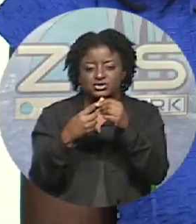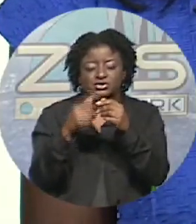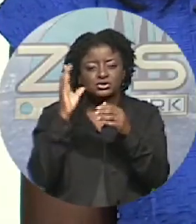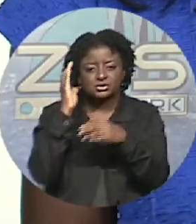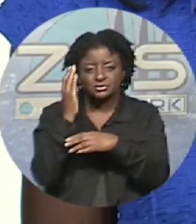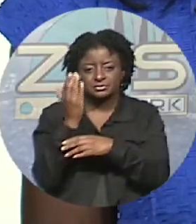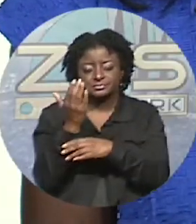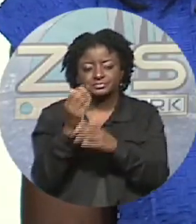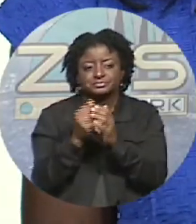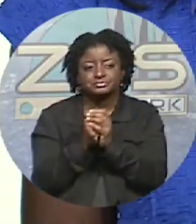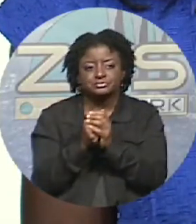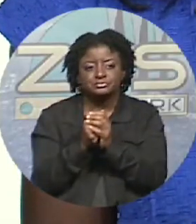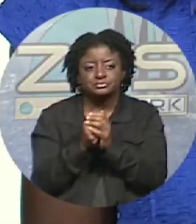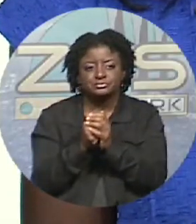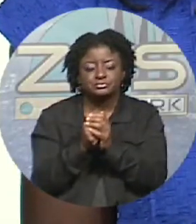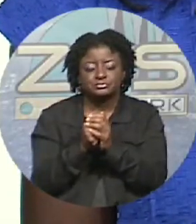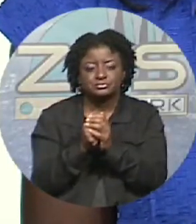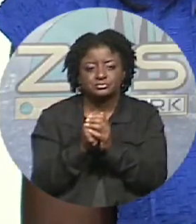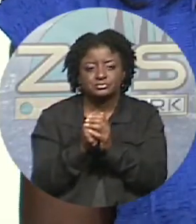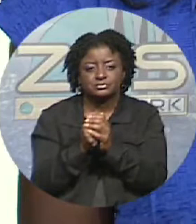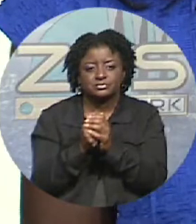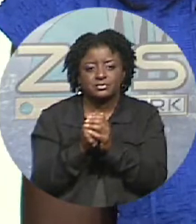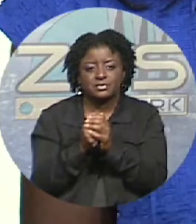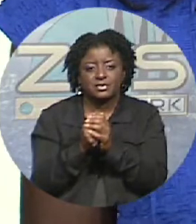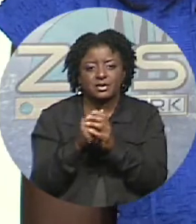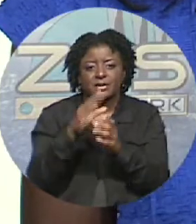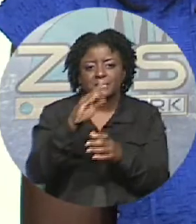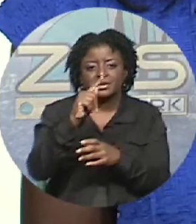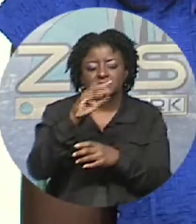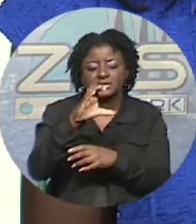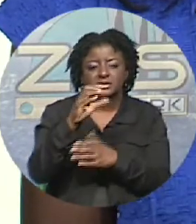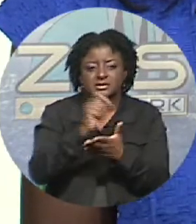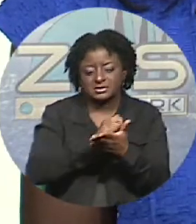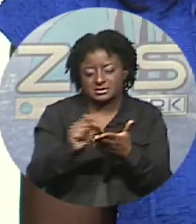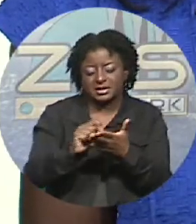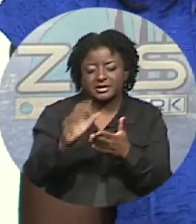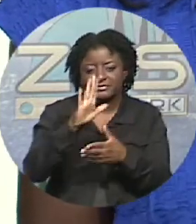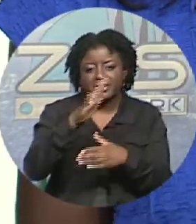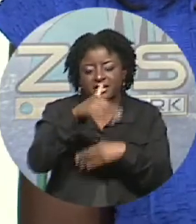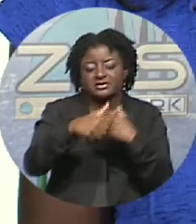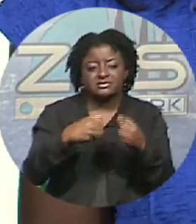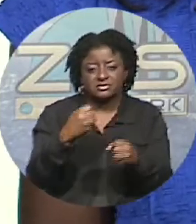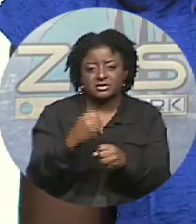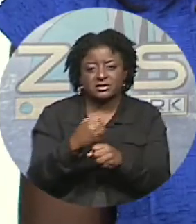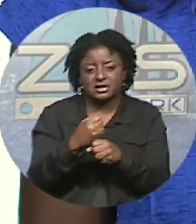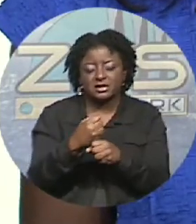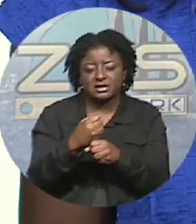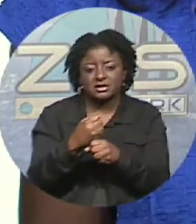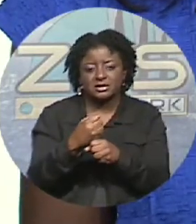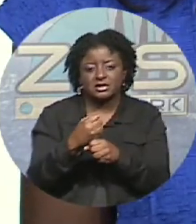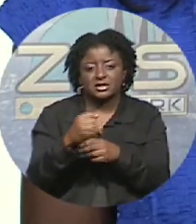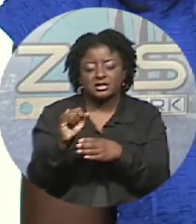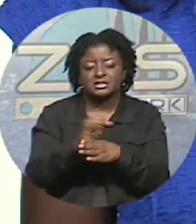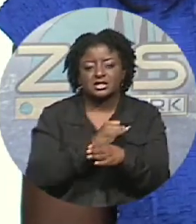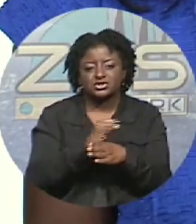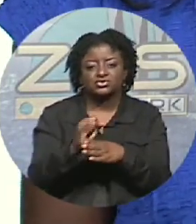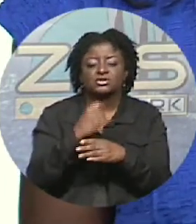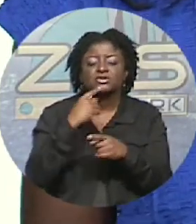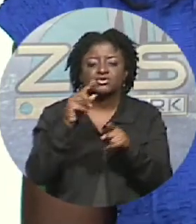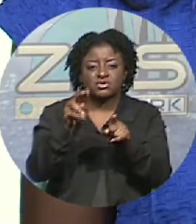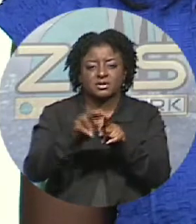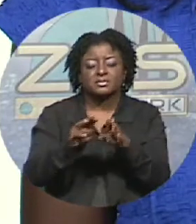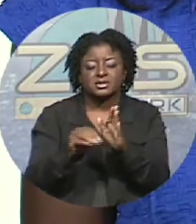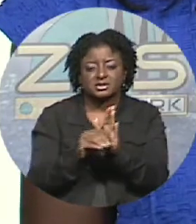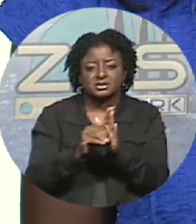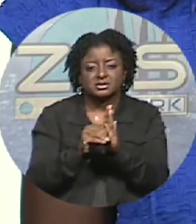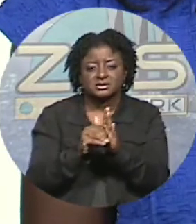weeks signed a number of five-year industrial agreements, namely between the Ministry of Education, the Bahamas Union of Teachers, Bahamas Air, and